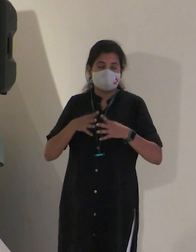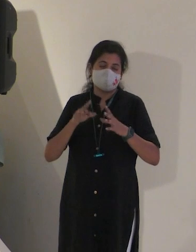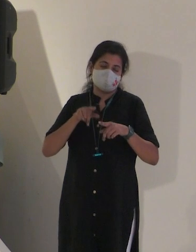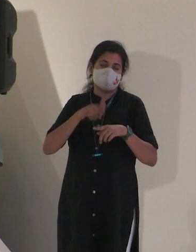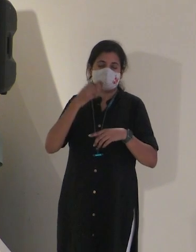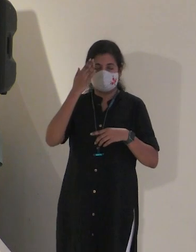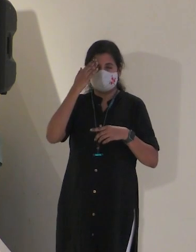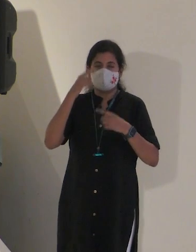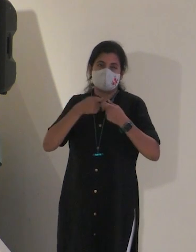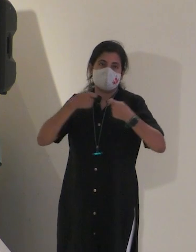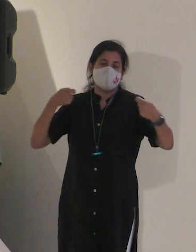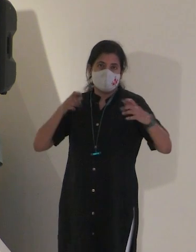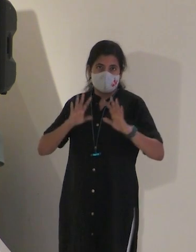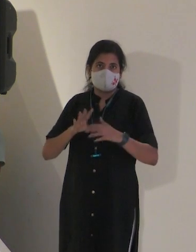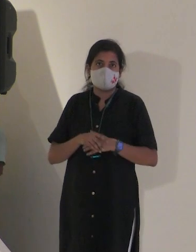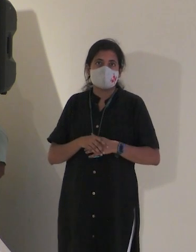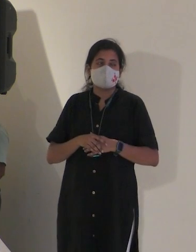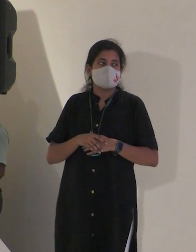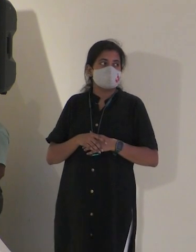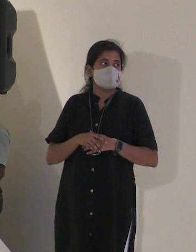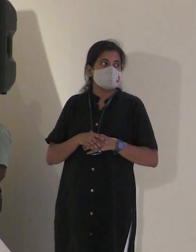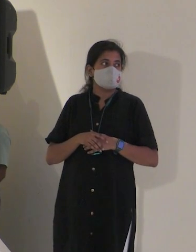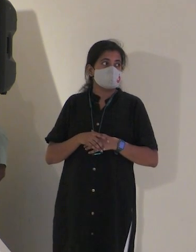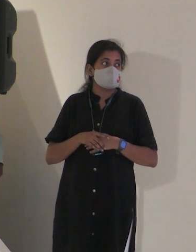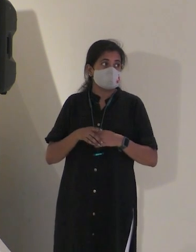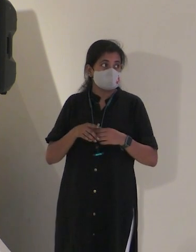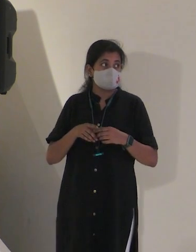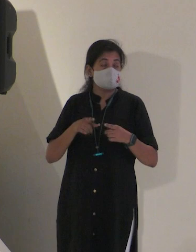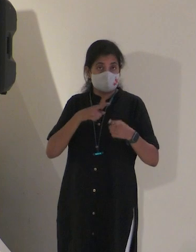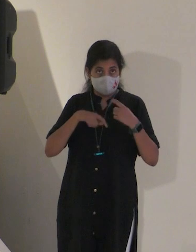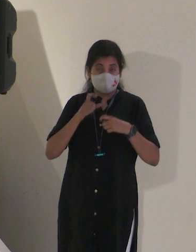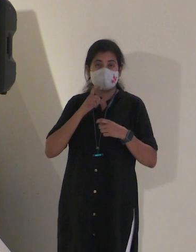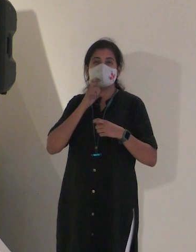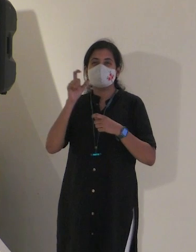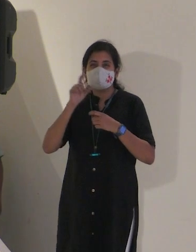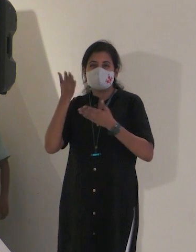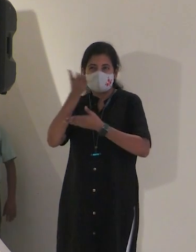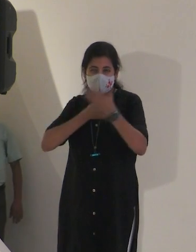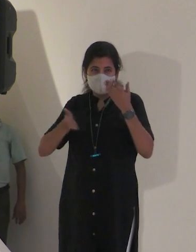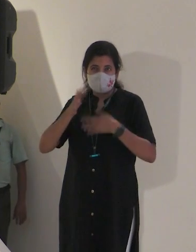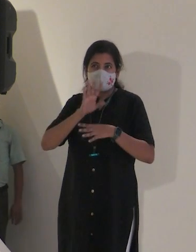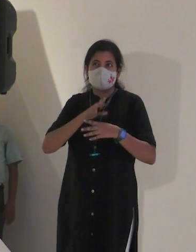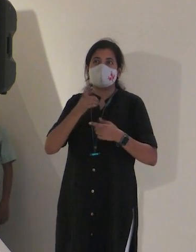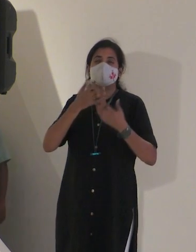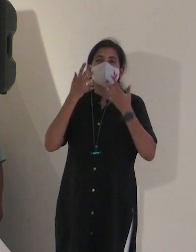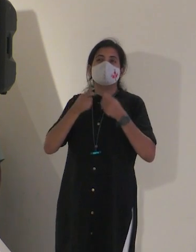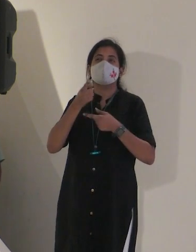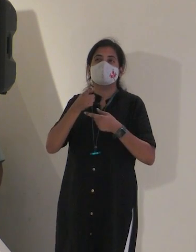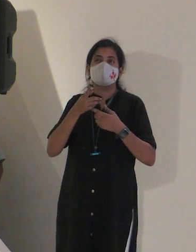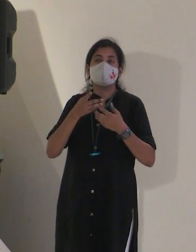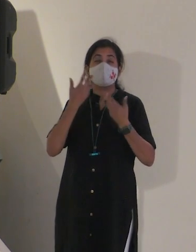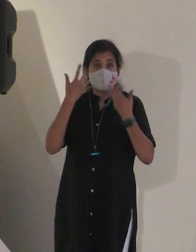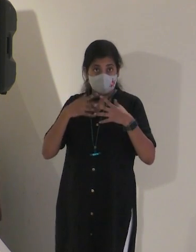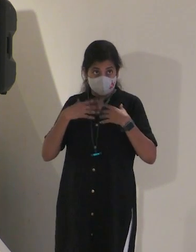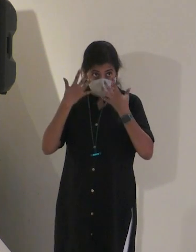mind, if as institutions you all want to say anything more